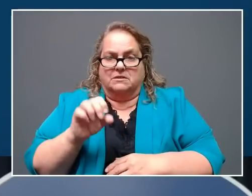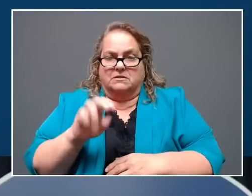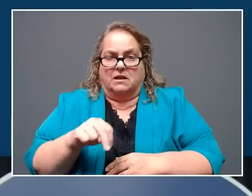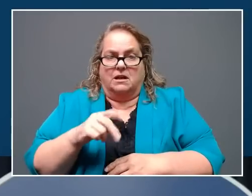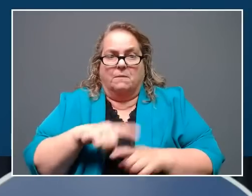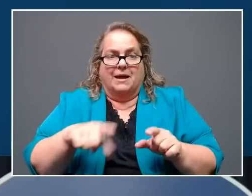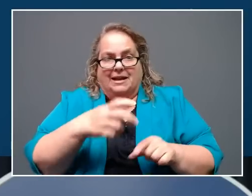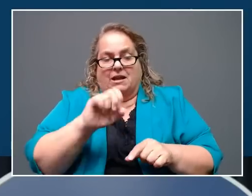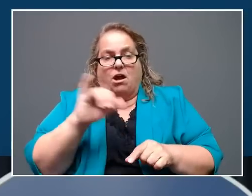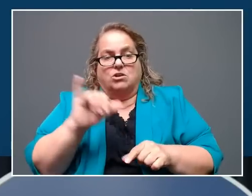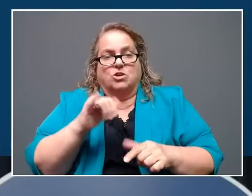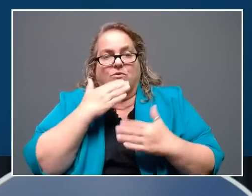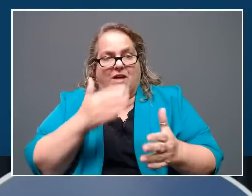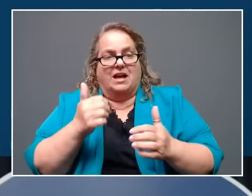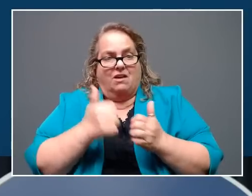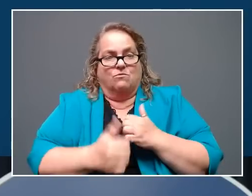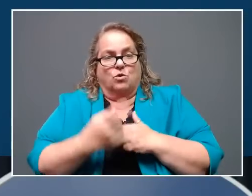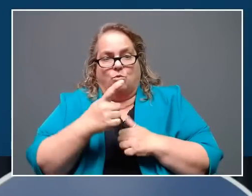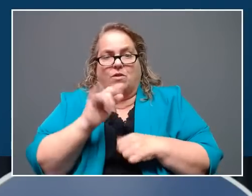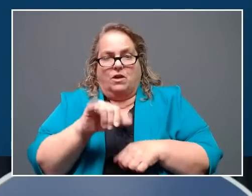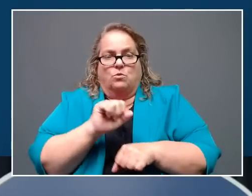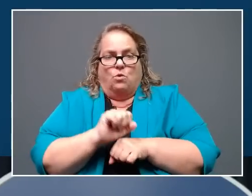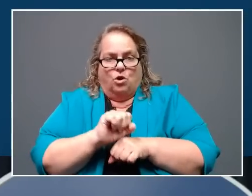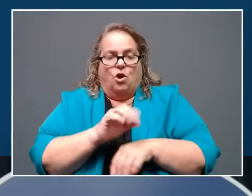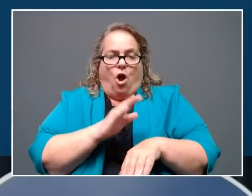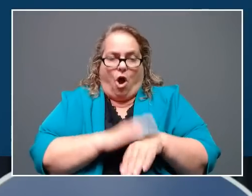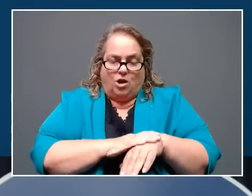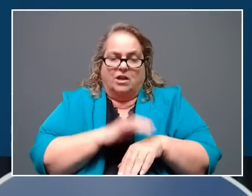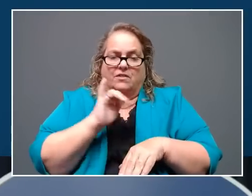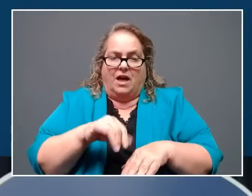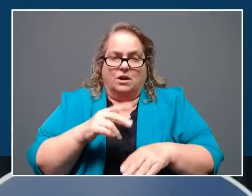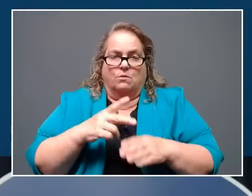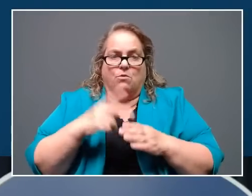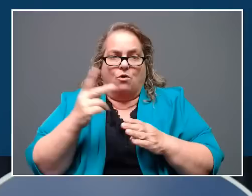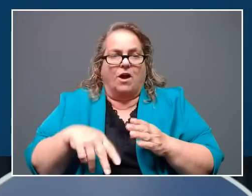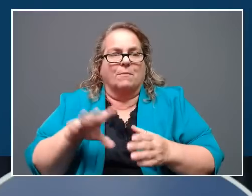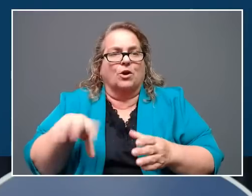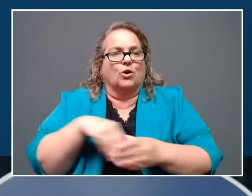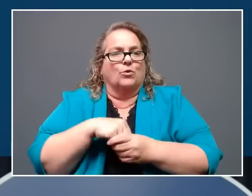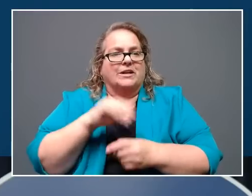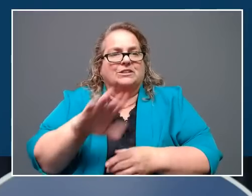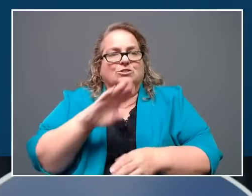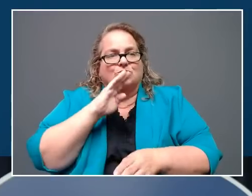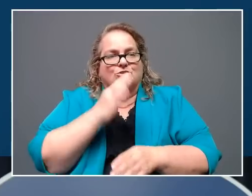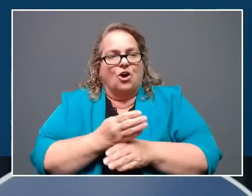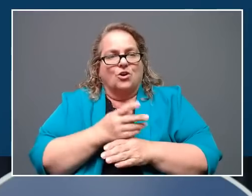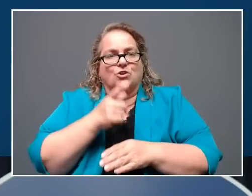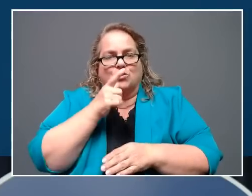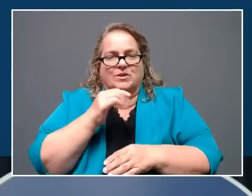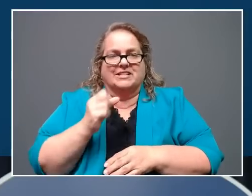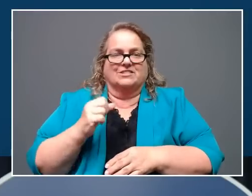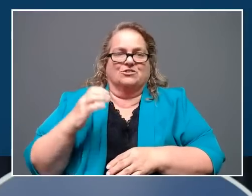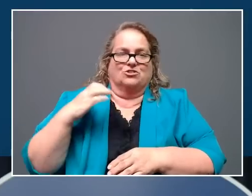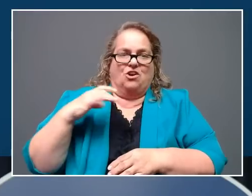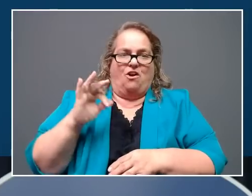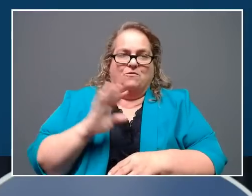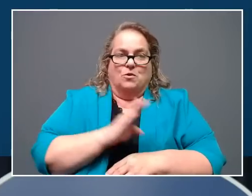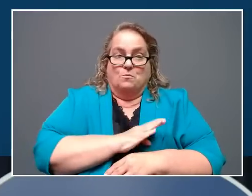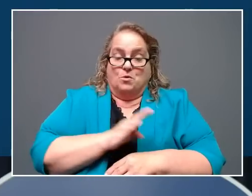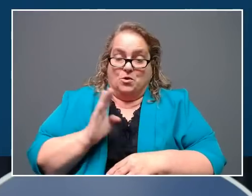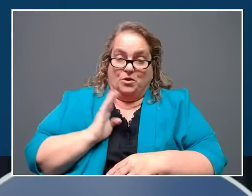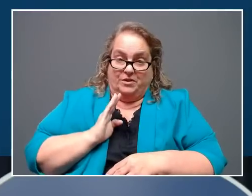is working on the Thompson Scholars Program. It includes his daughter, who is the chair of the board,